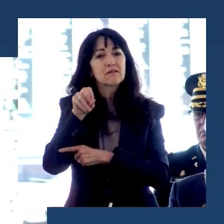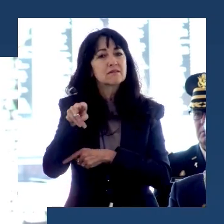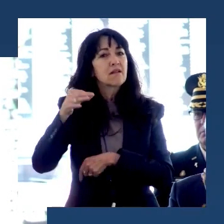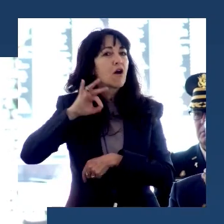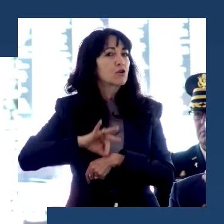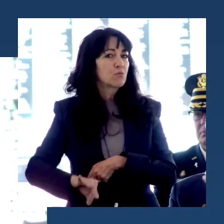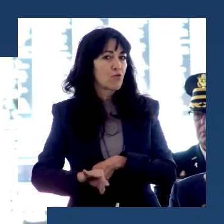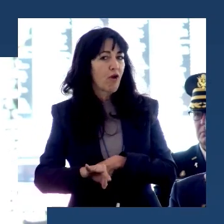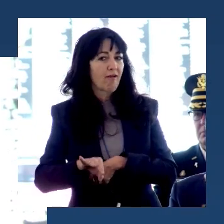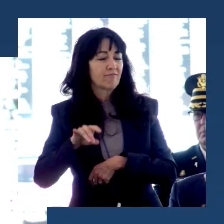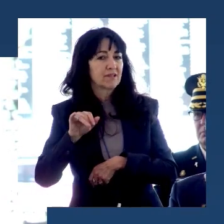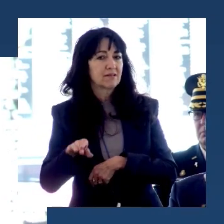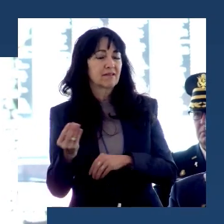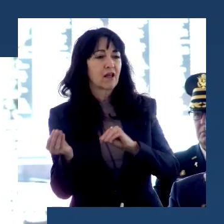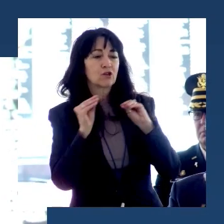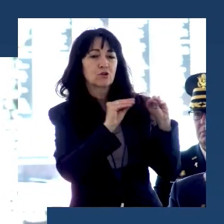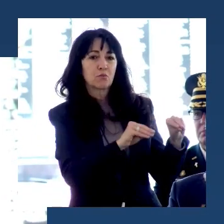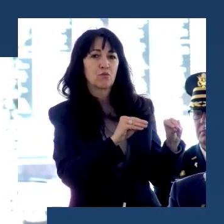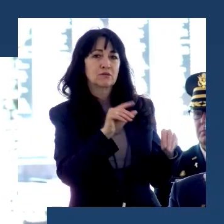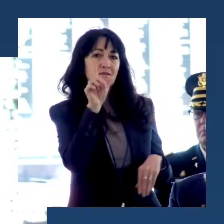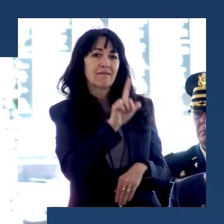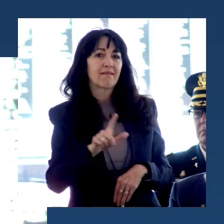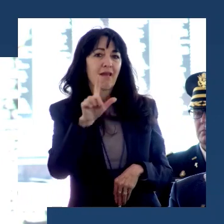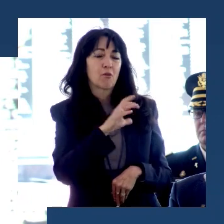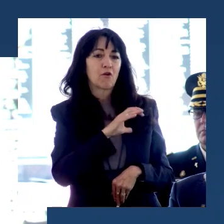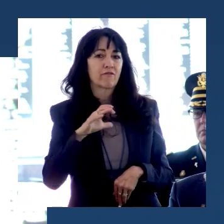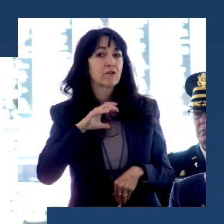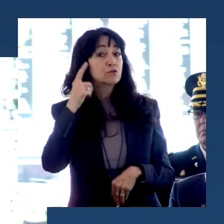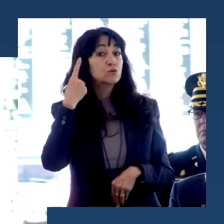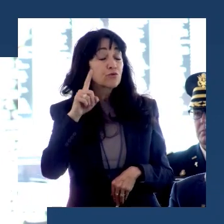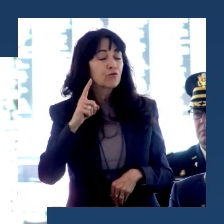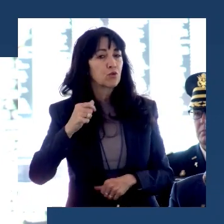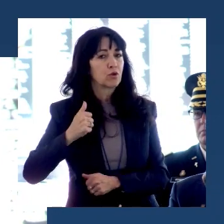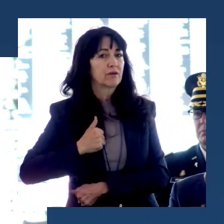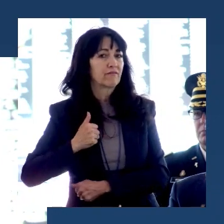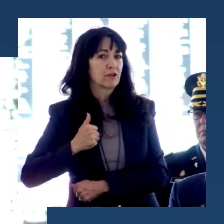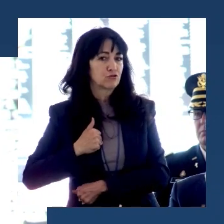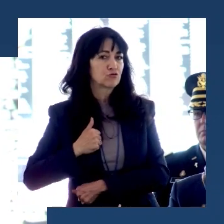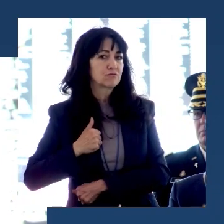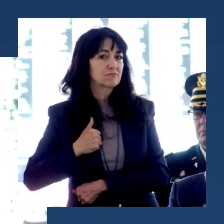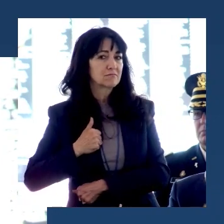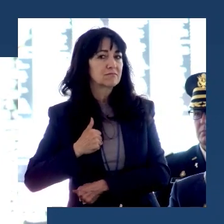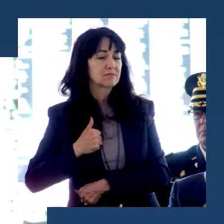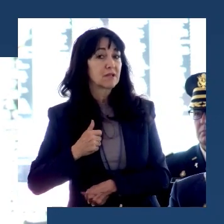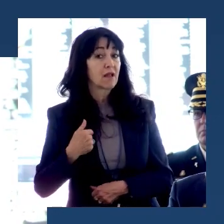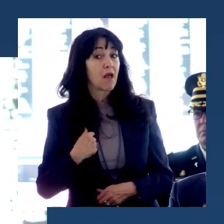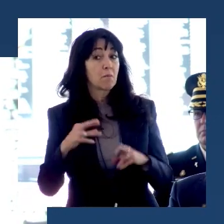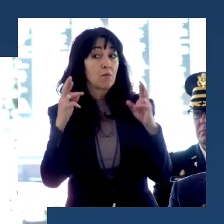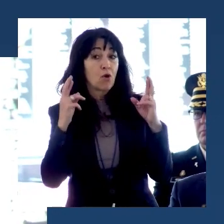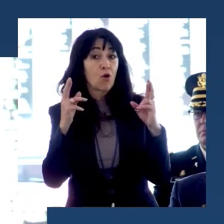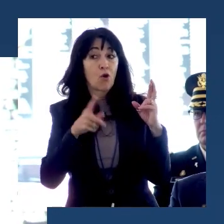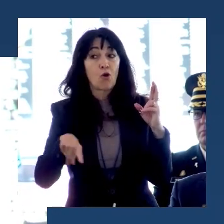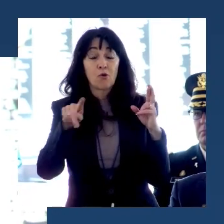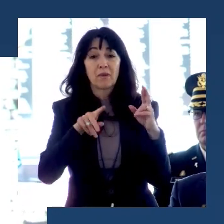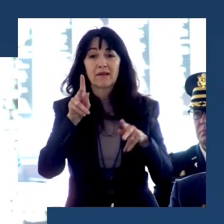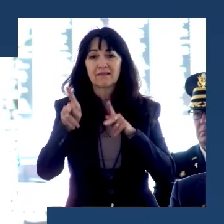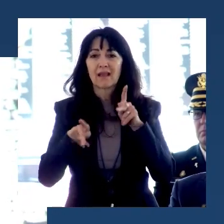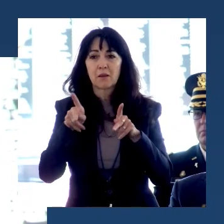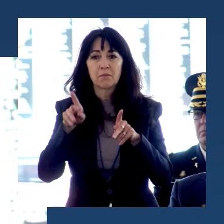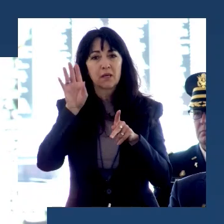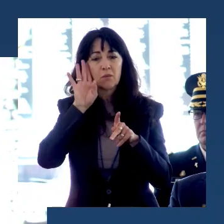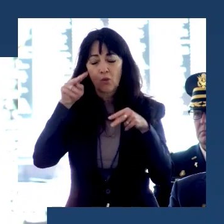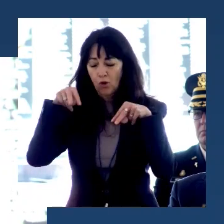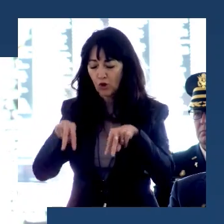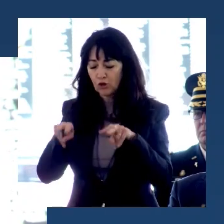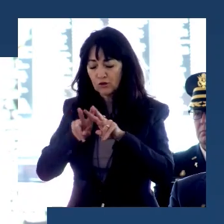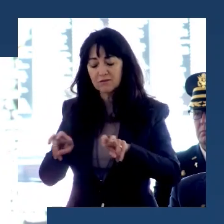Library of Congress for veterans. And I'm hoping that folks will take us up on the offer to look at the yellow ribbons and